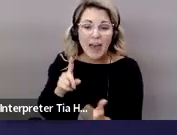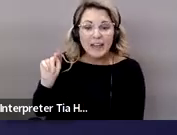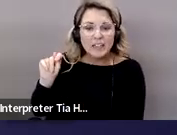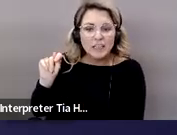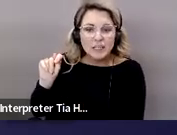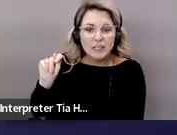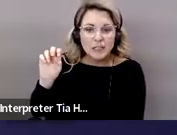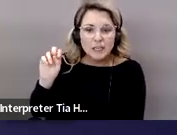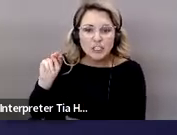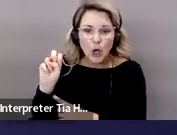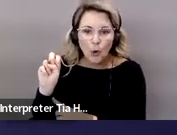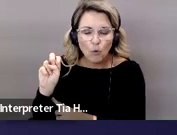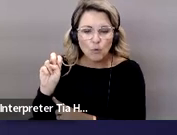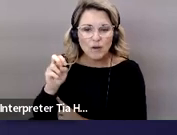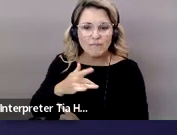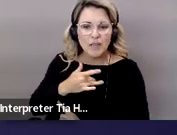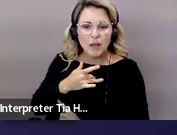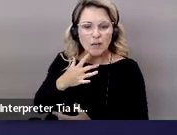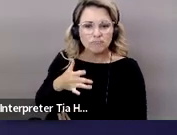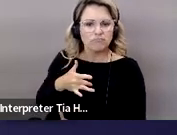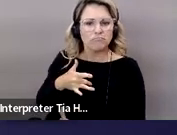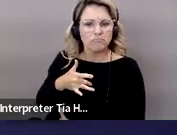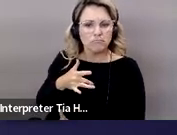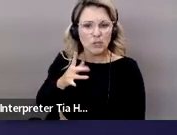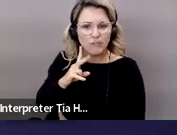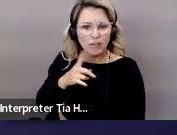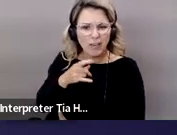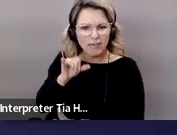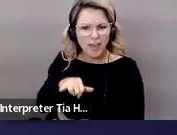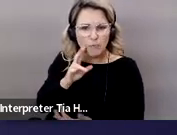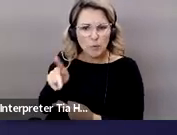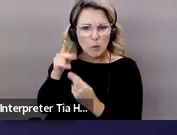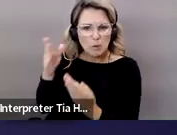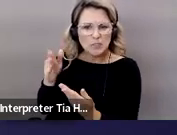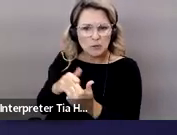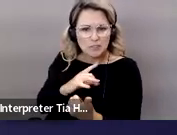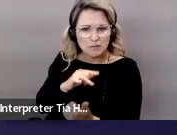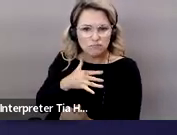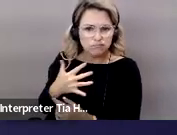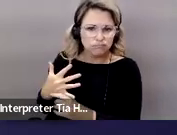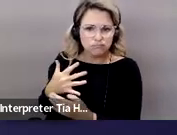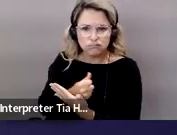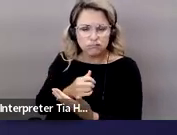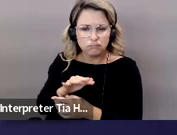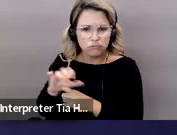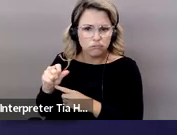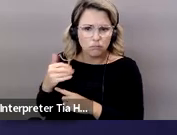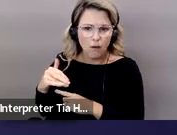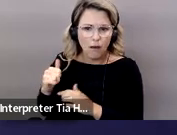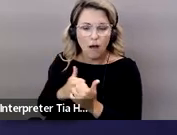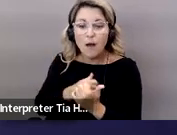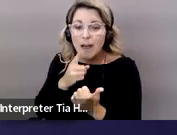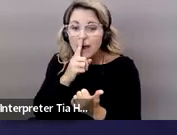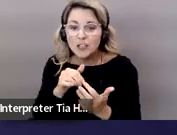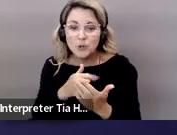it really is sometimes the little things that matter. And it really, in Dr. Romero mentioned being organized and